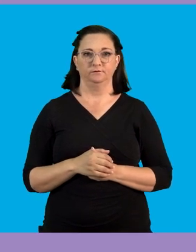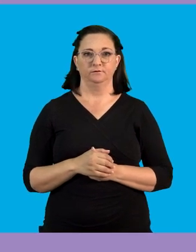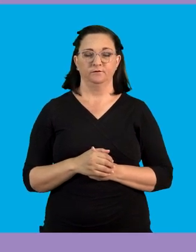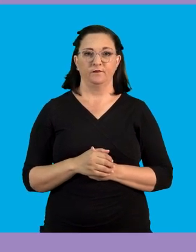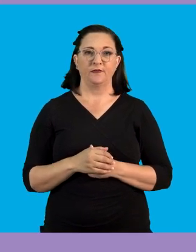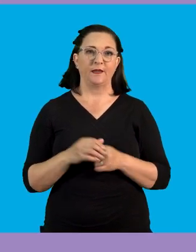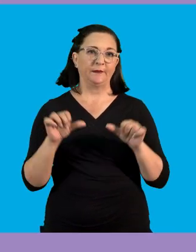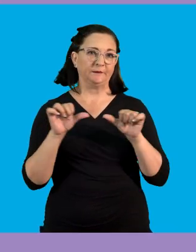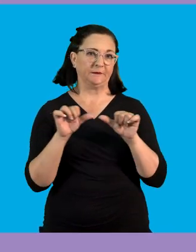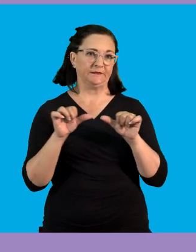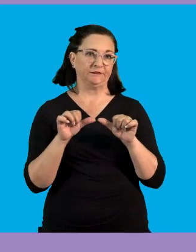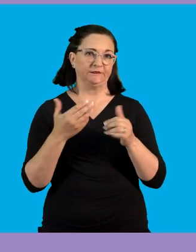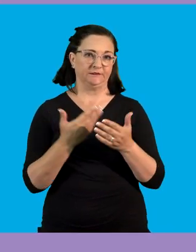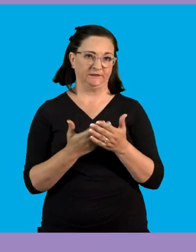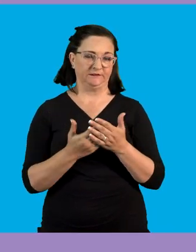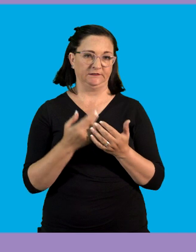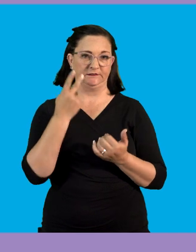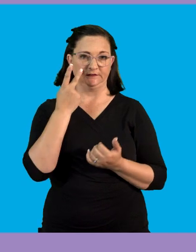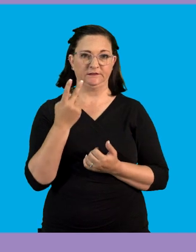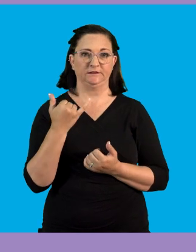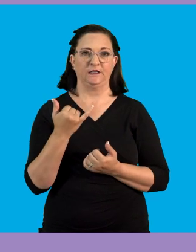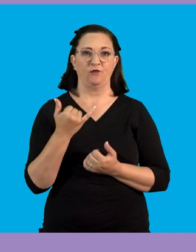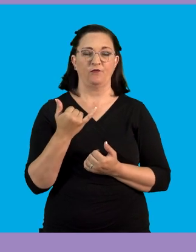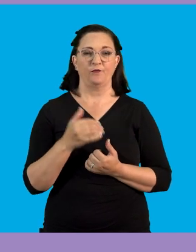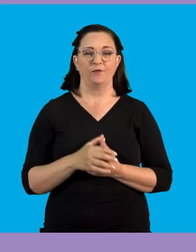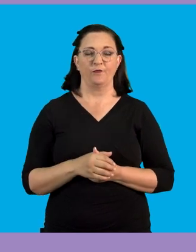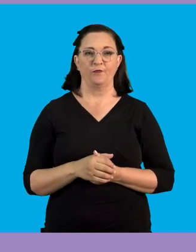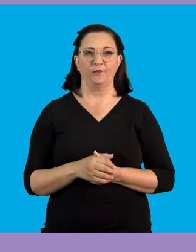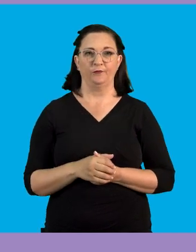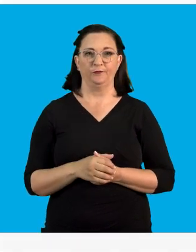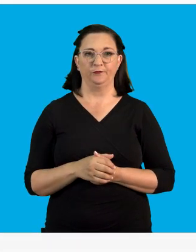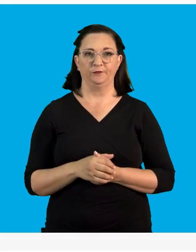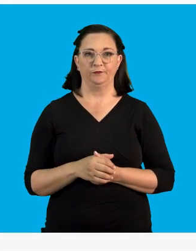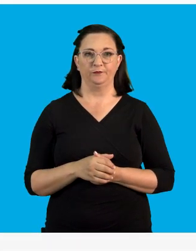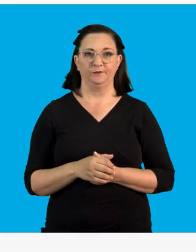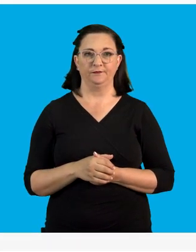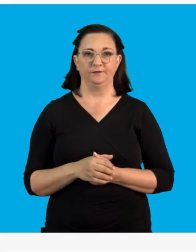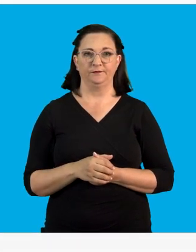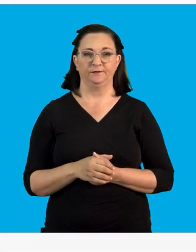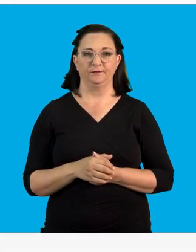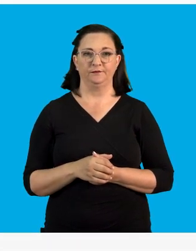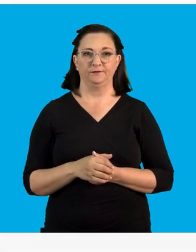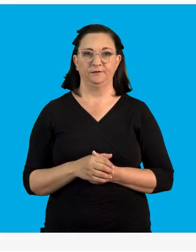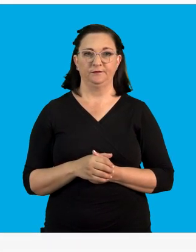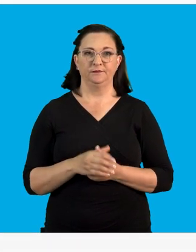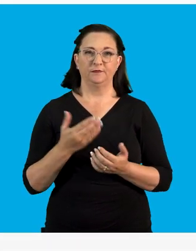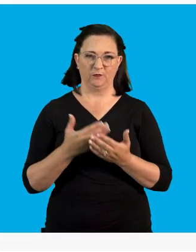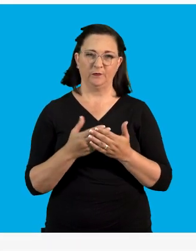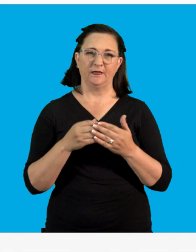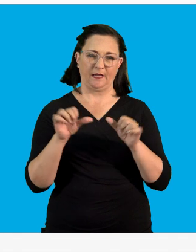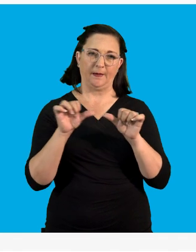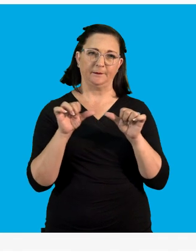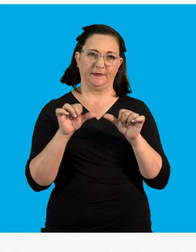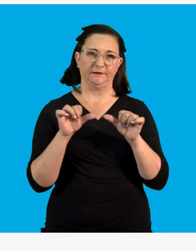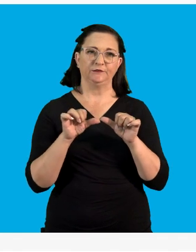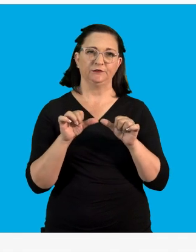Let's measure that one together. Let's calculate our protractor again. We've grabbed our protractor. We can